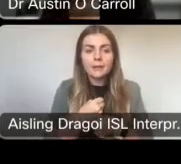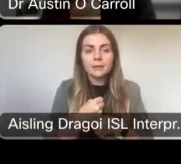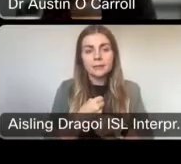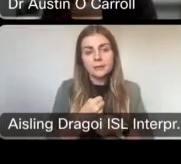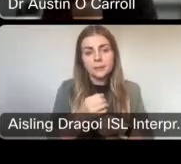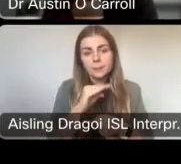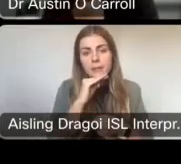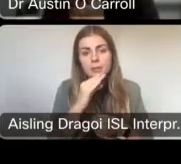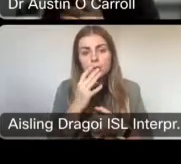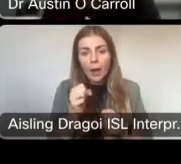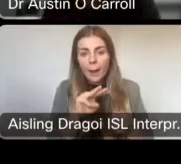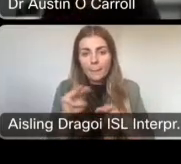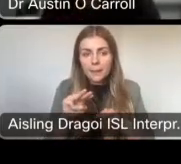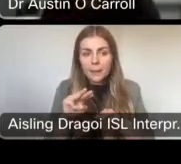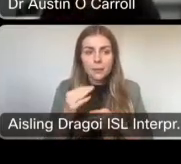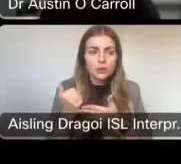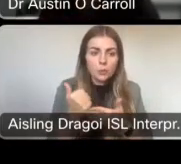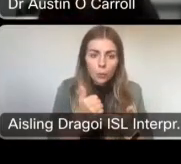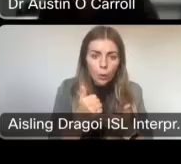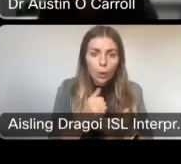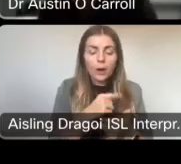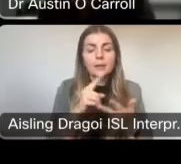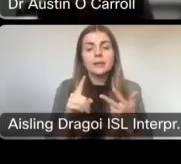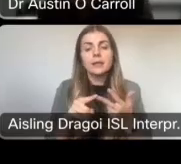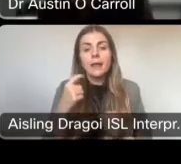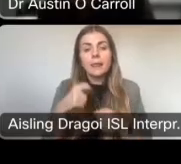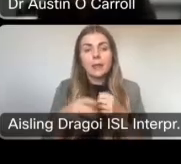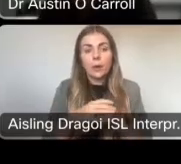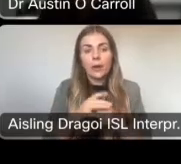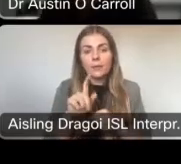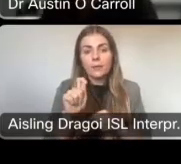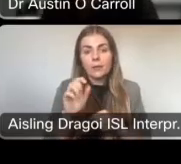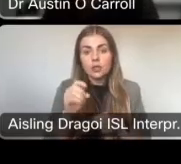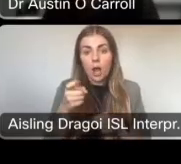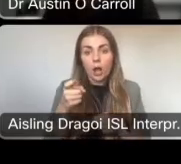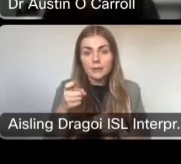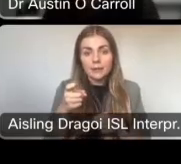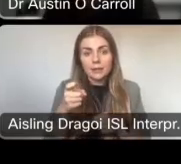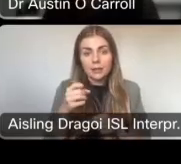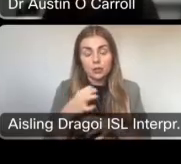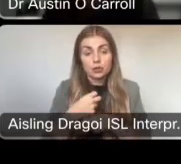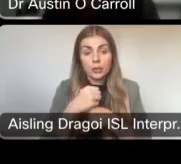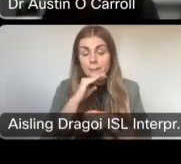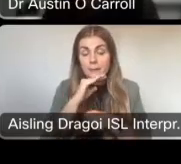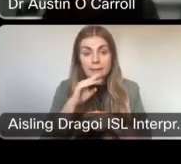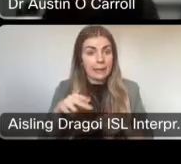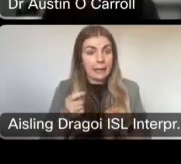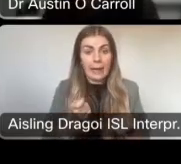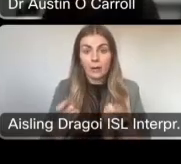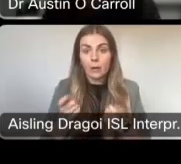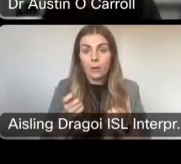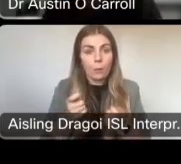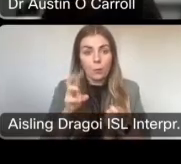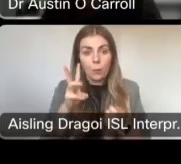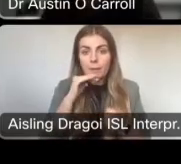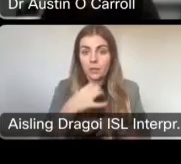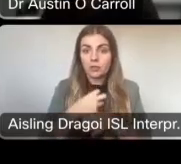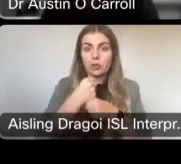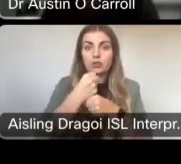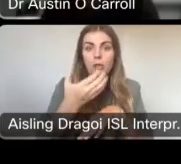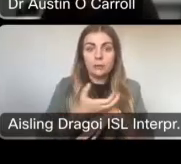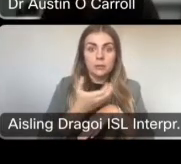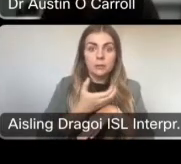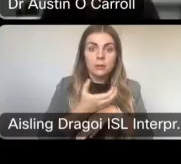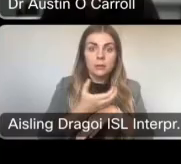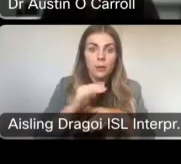supports, and then you have people who have toxic stress, where they can't cope and the stress goes on and on. There's also certain people